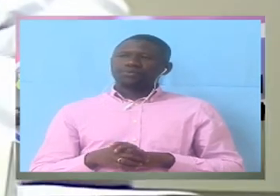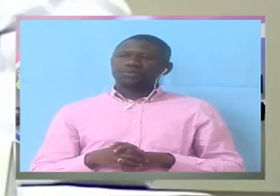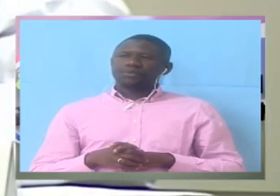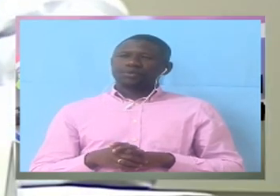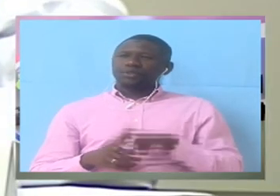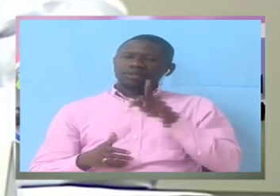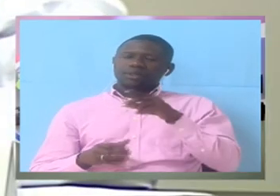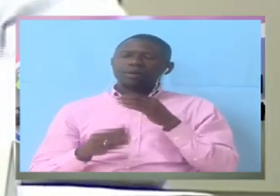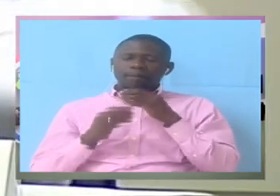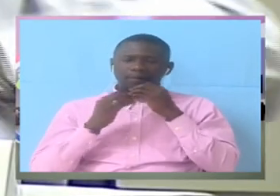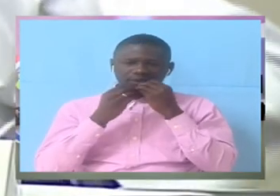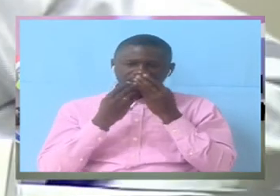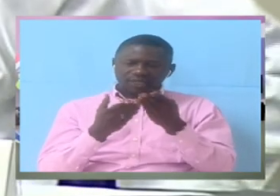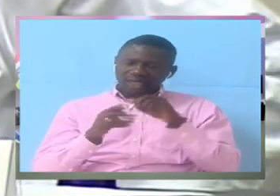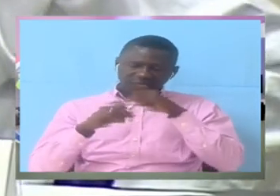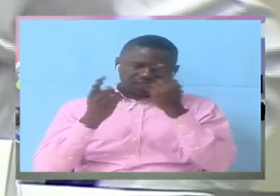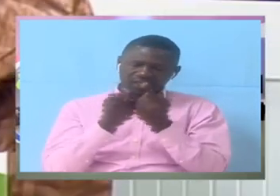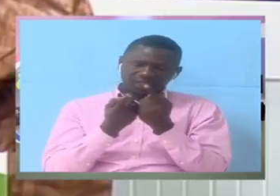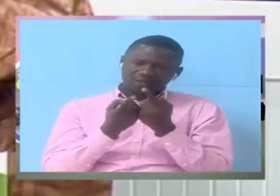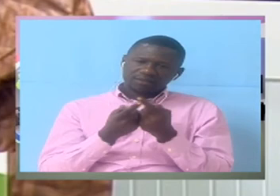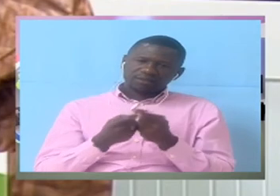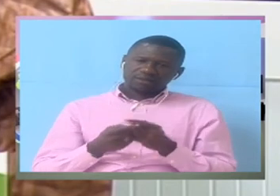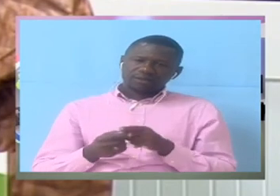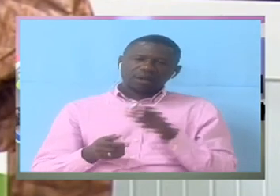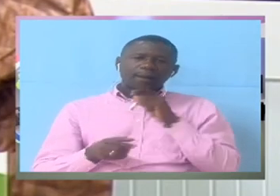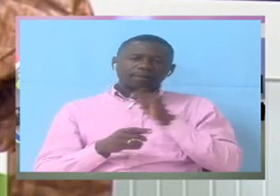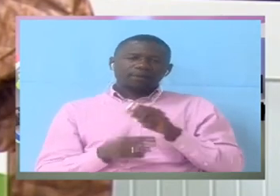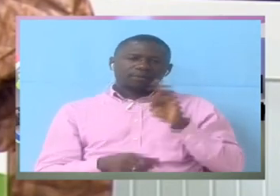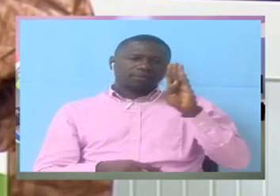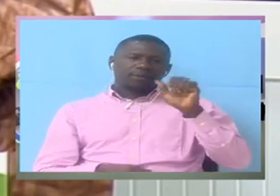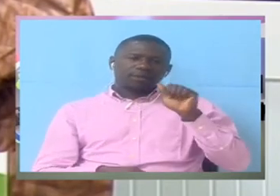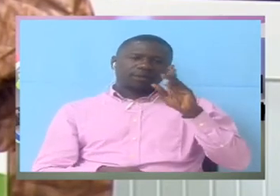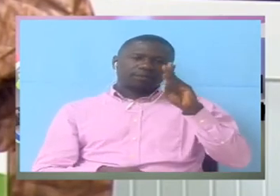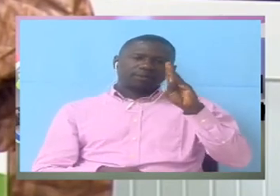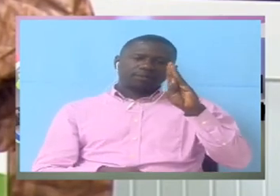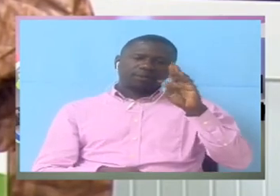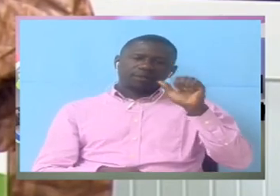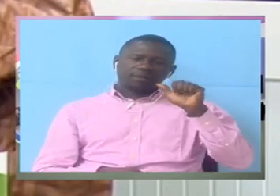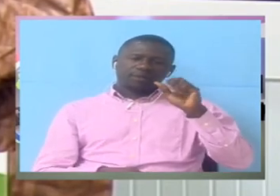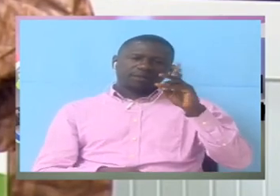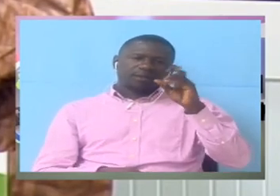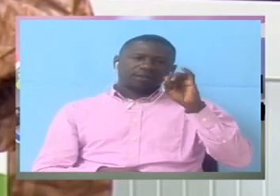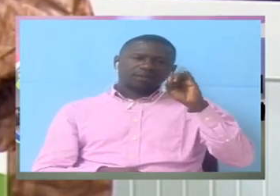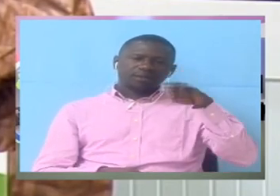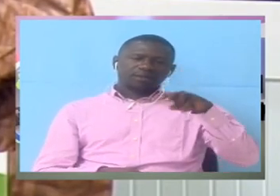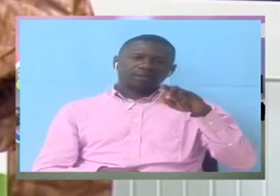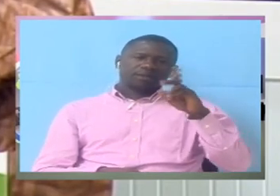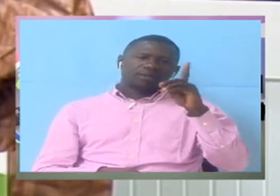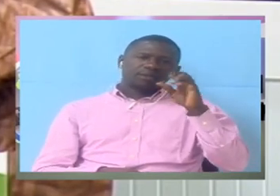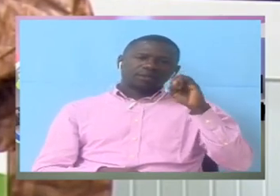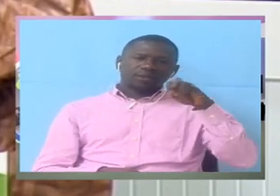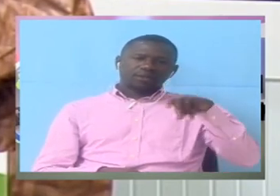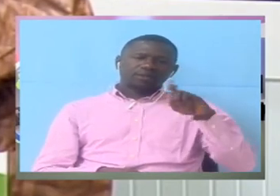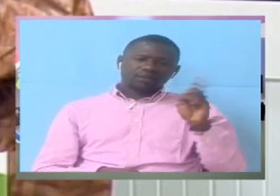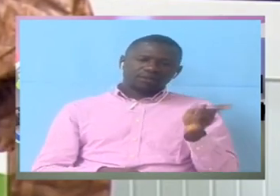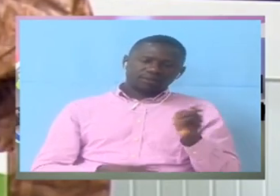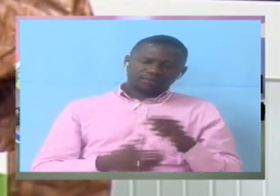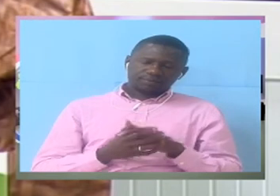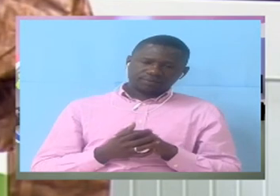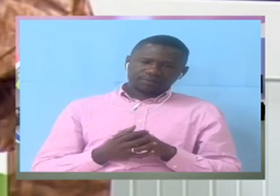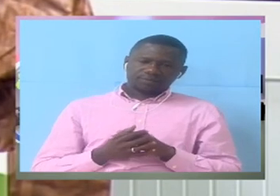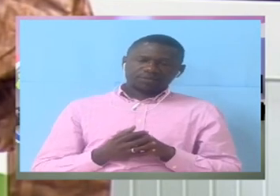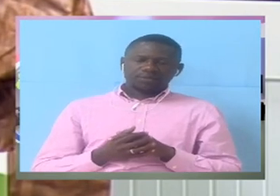Did he say anything, Baba Dindin Jobate? Wallahi fem fo jele ba ate Baba Dindin Jobate. Ha legi ni ko be kugala ngamola ta ka